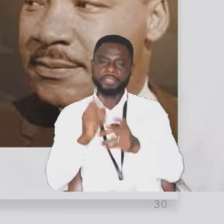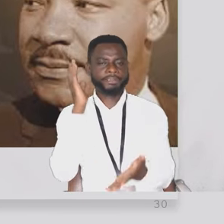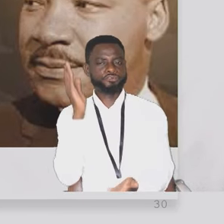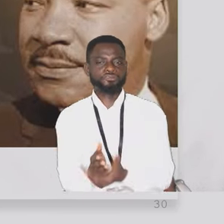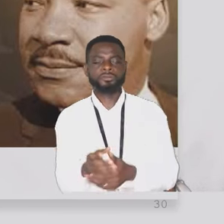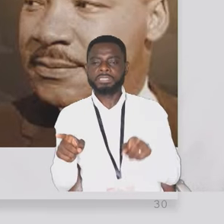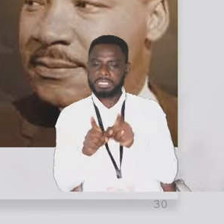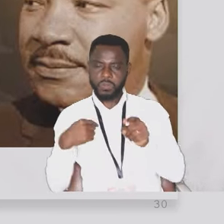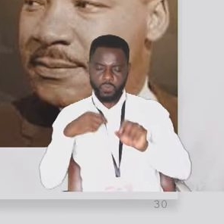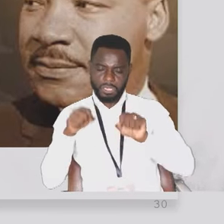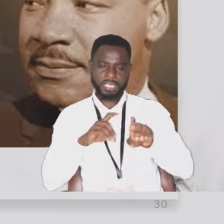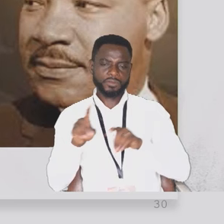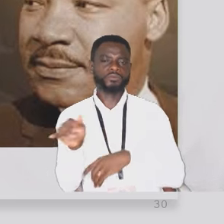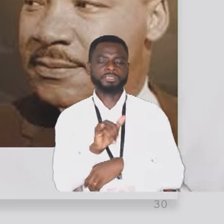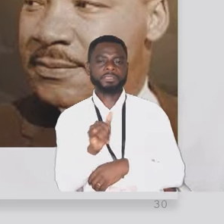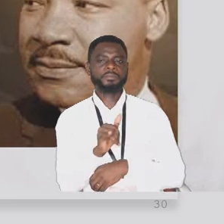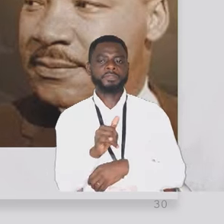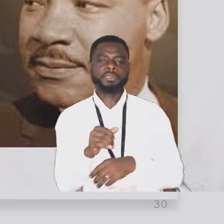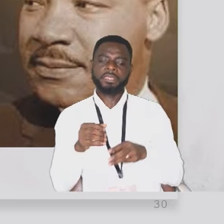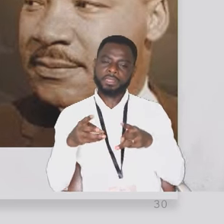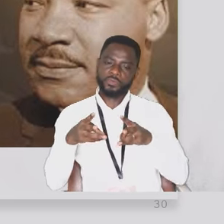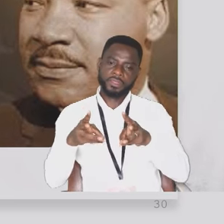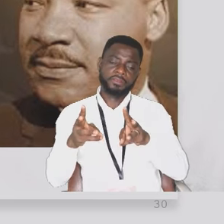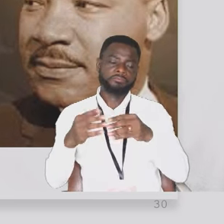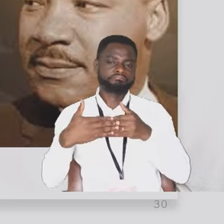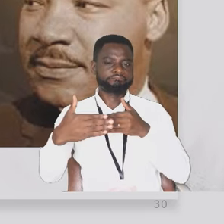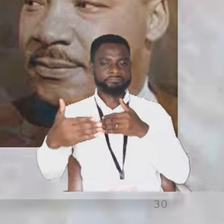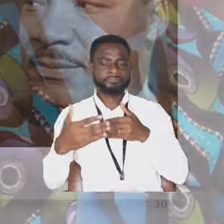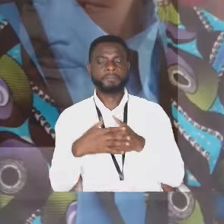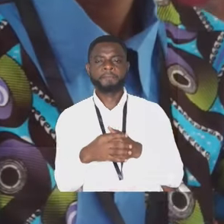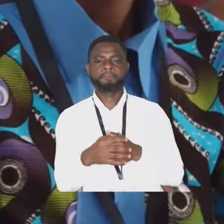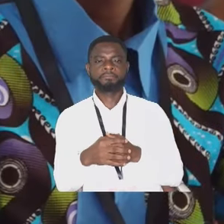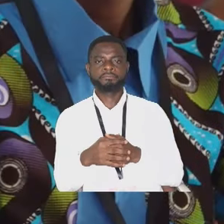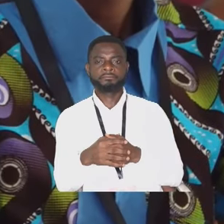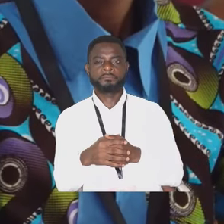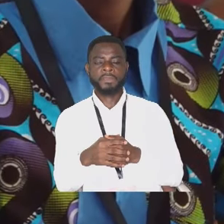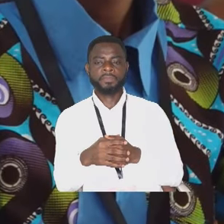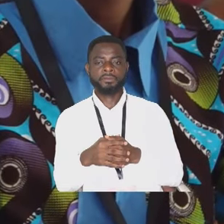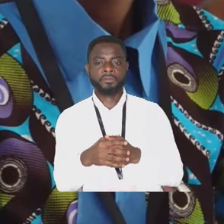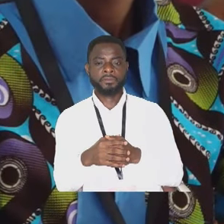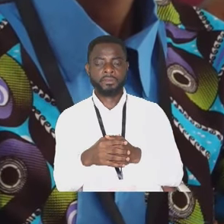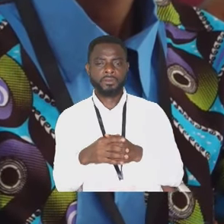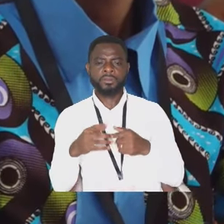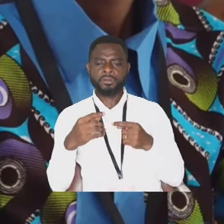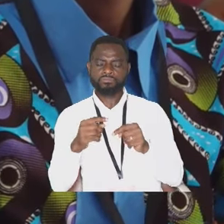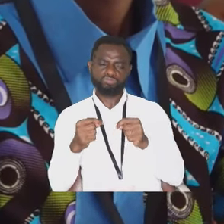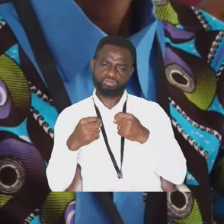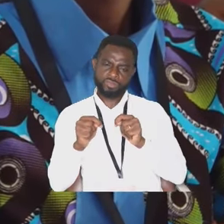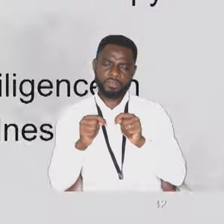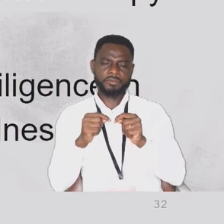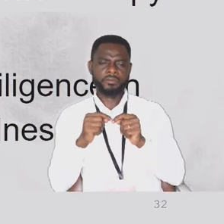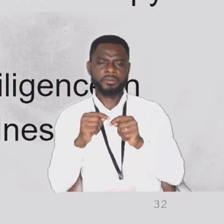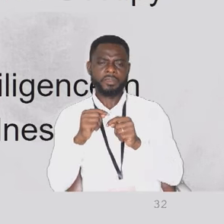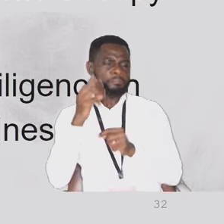then quickly the way forward and recommendations. Intentional mentorship. Deepen our commitment to